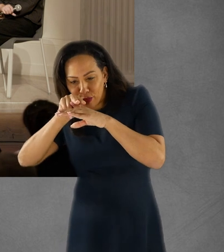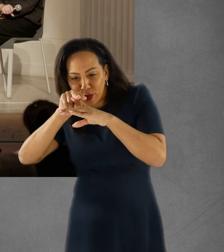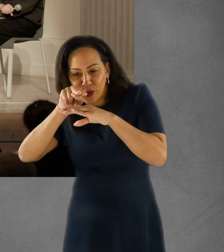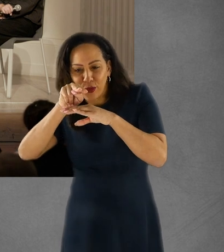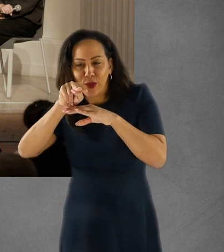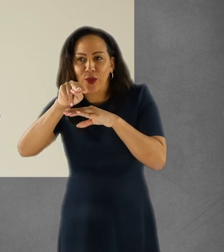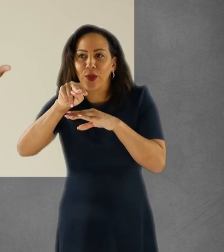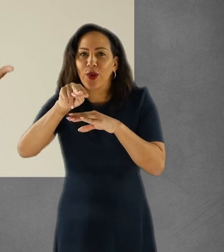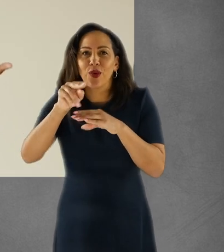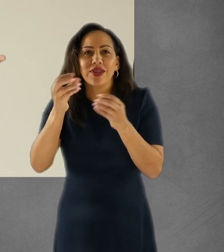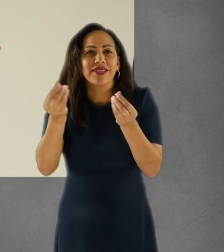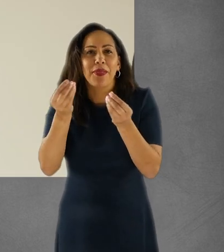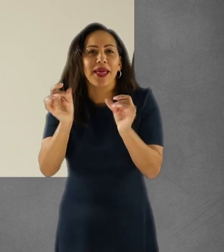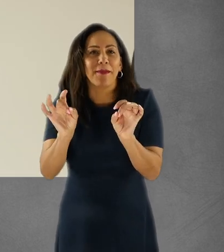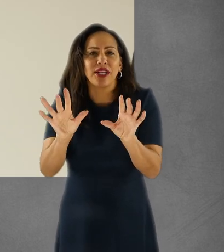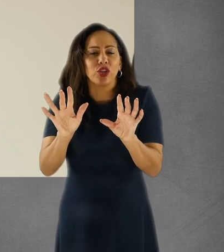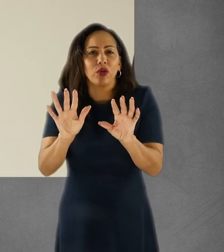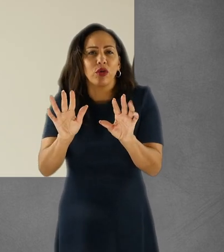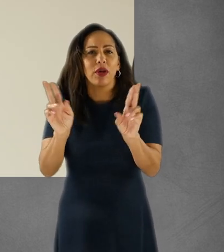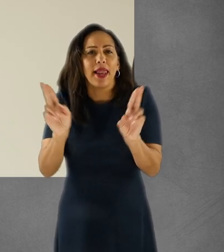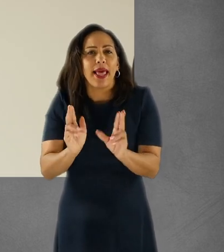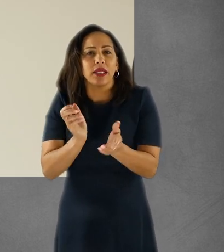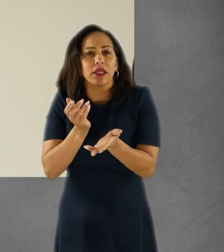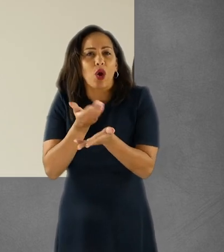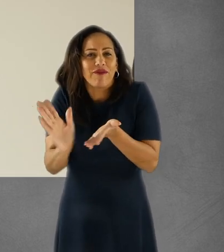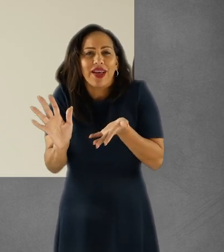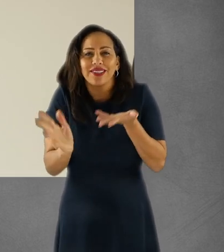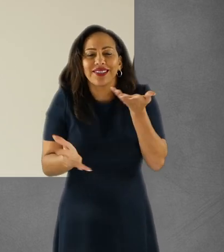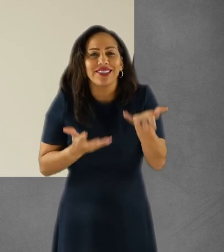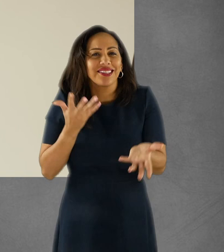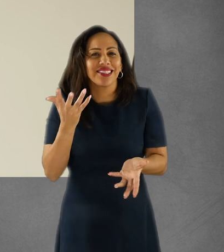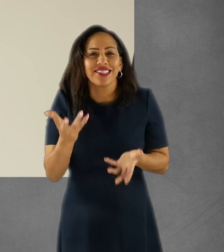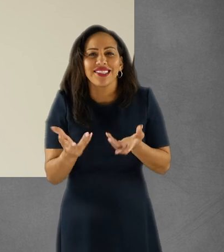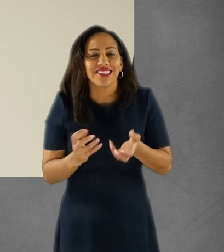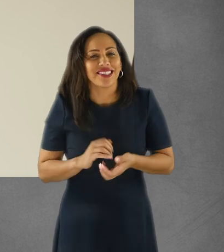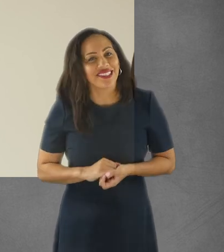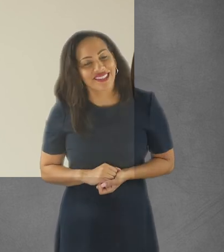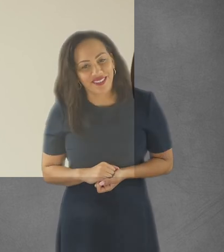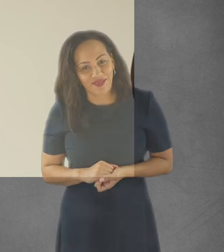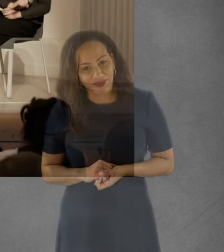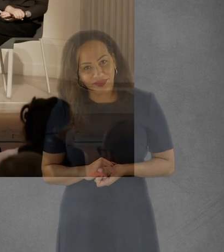made it less obvious, but also quite magical.